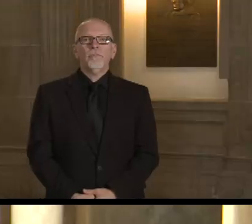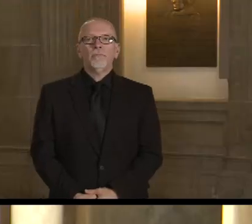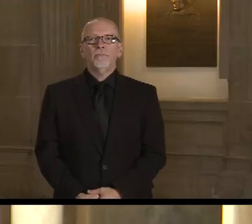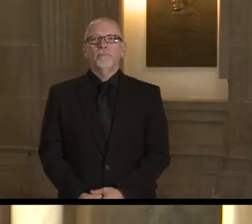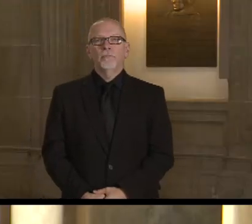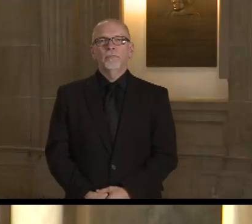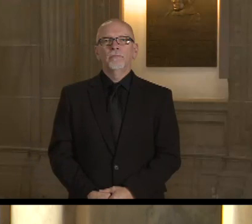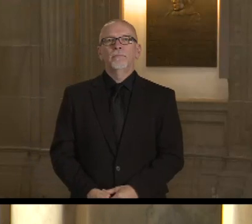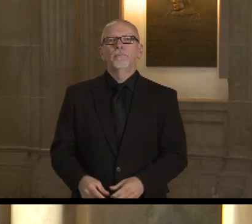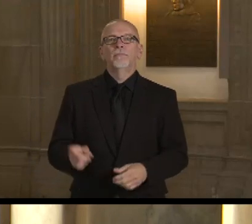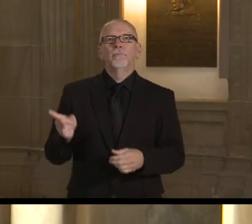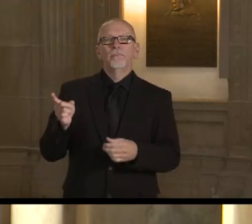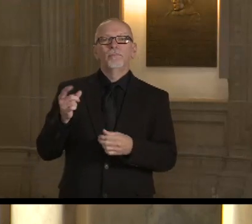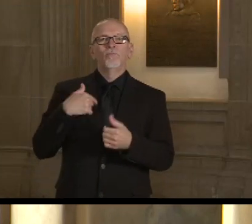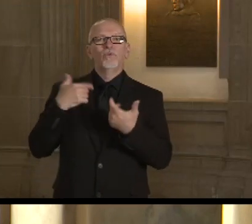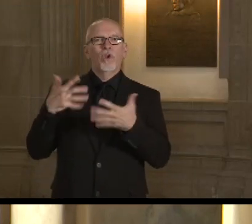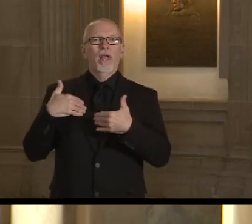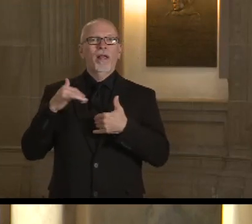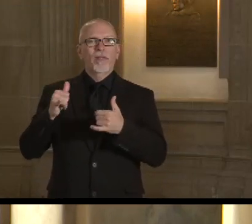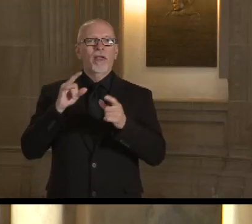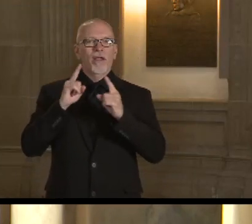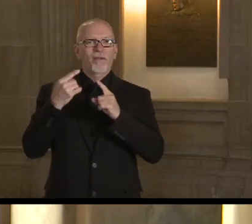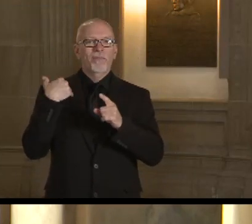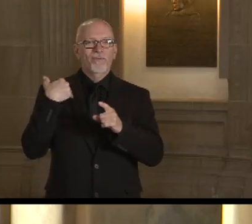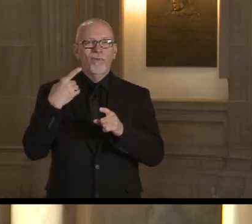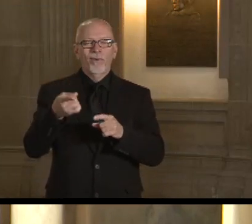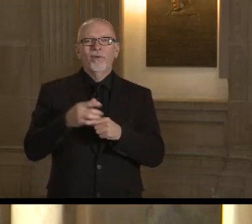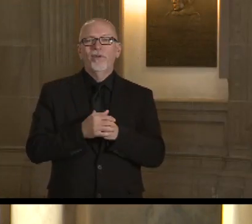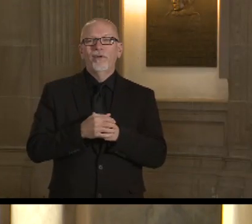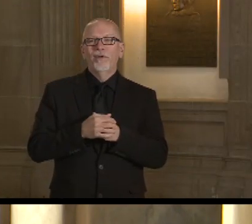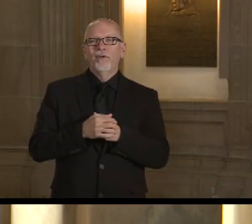Now, Bob, you and I think, have had this conversation before.